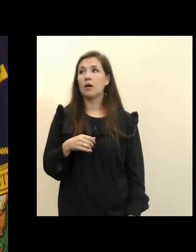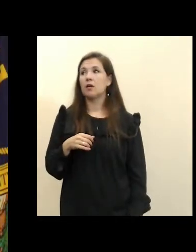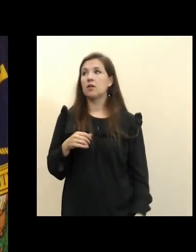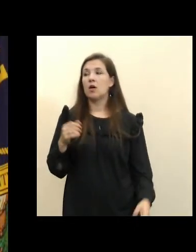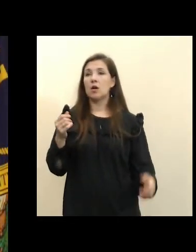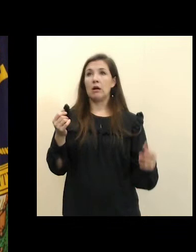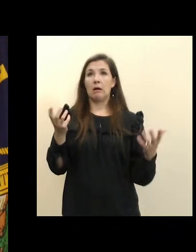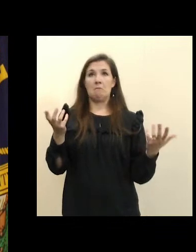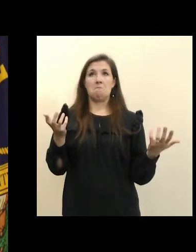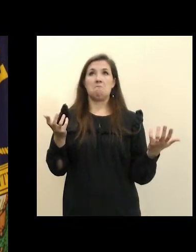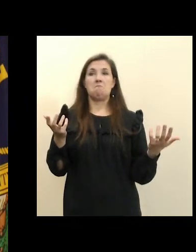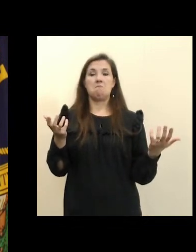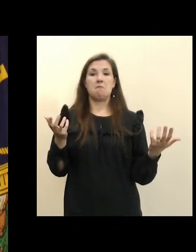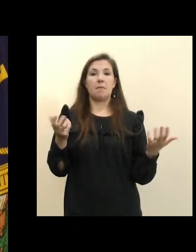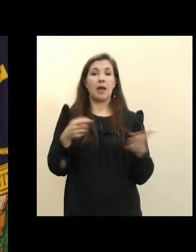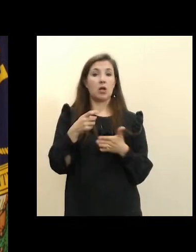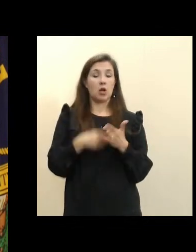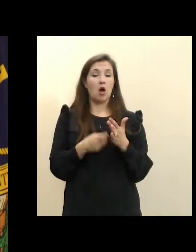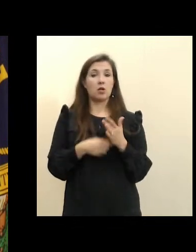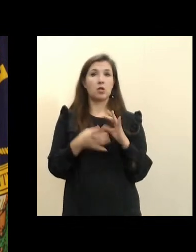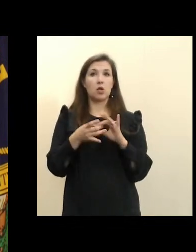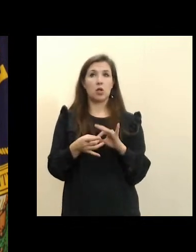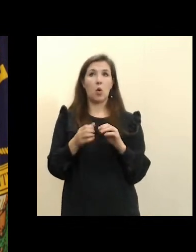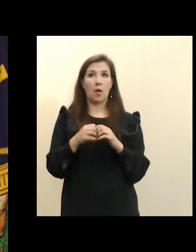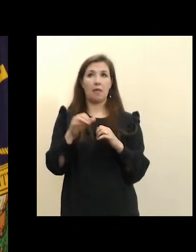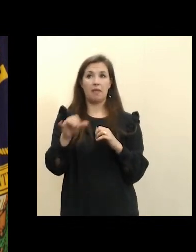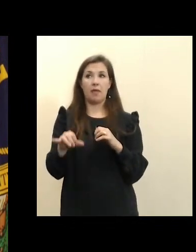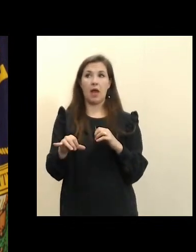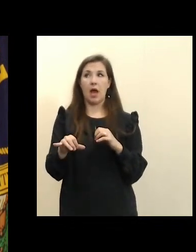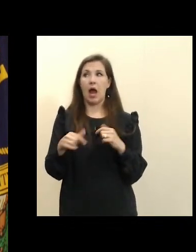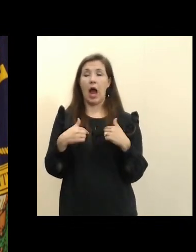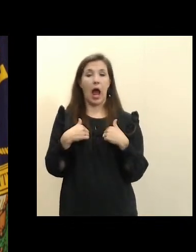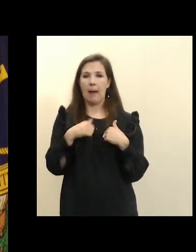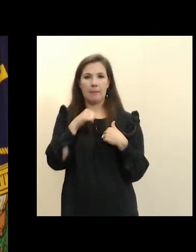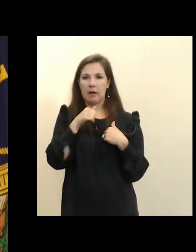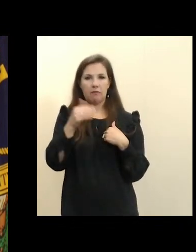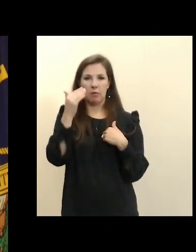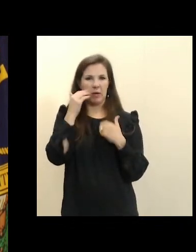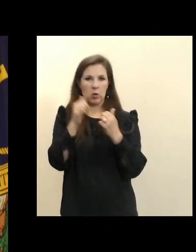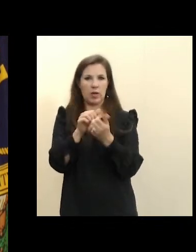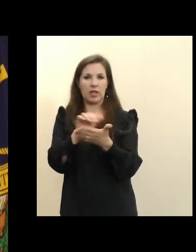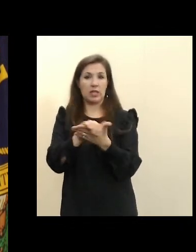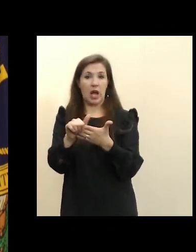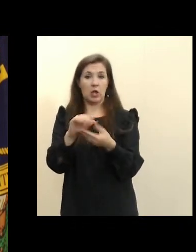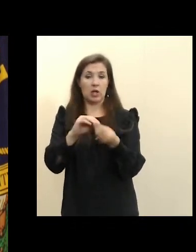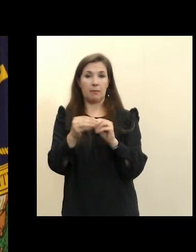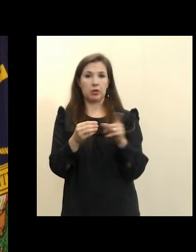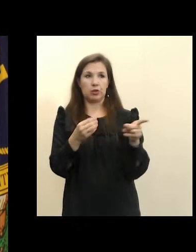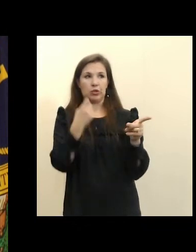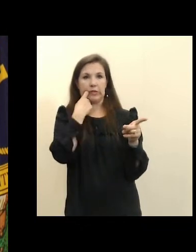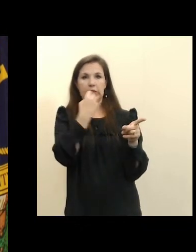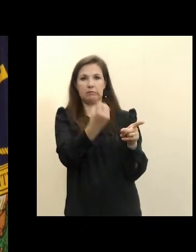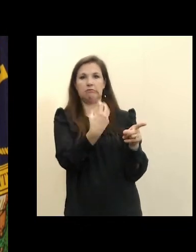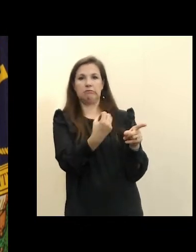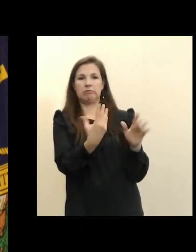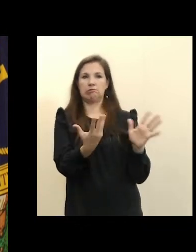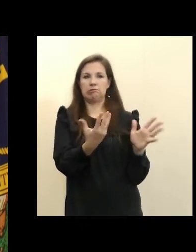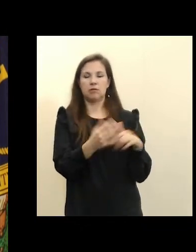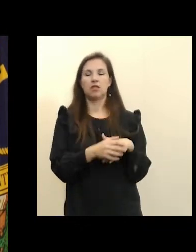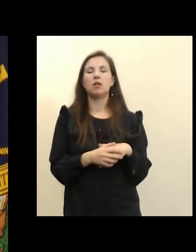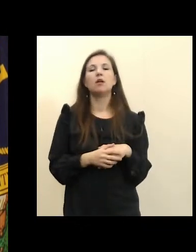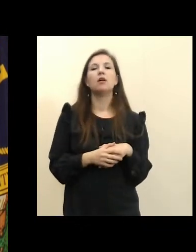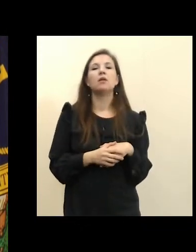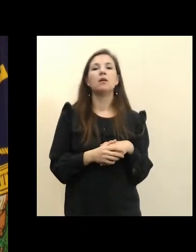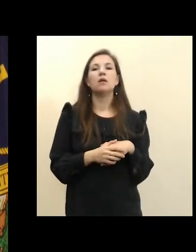stadium and costs associated with it. I'm not familiar with the dollar number you talked about. We